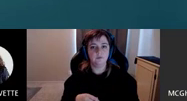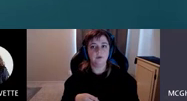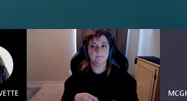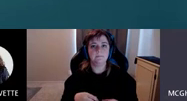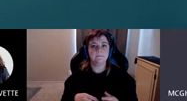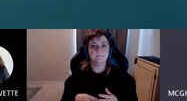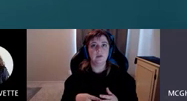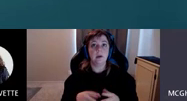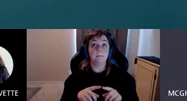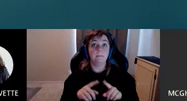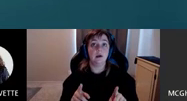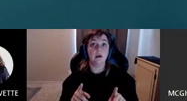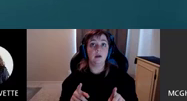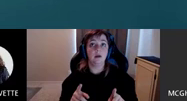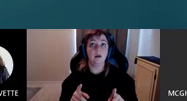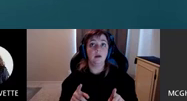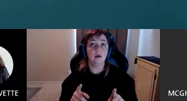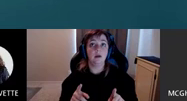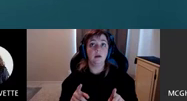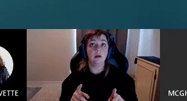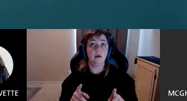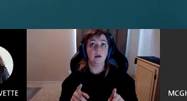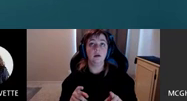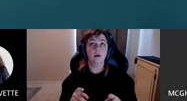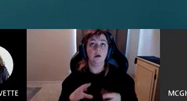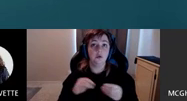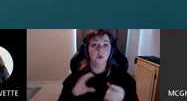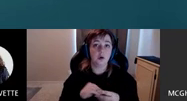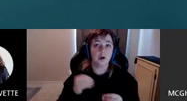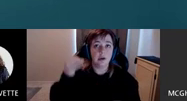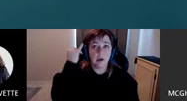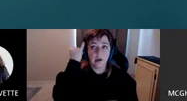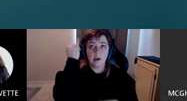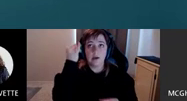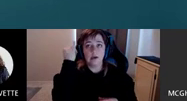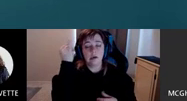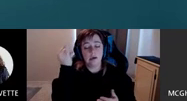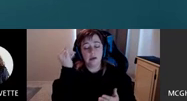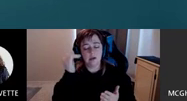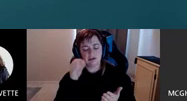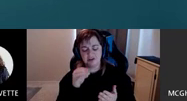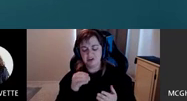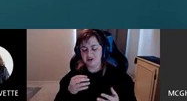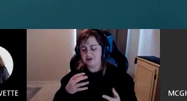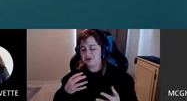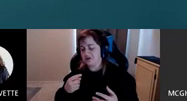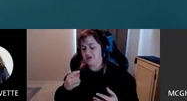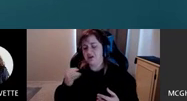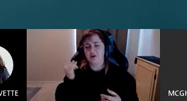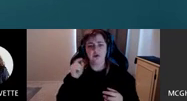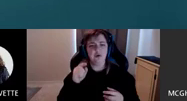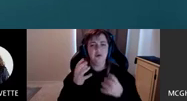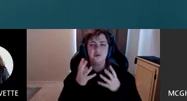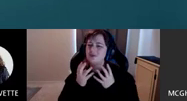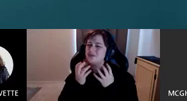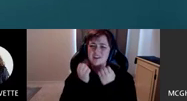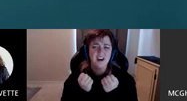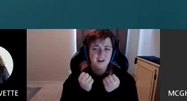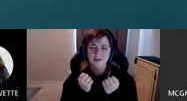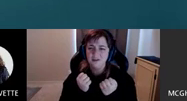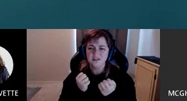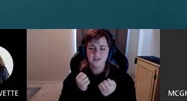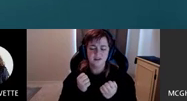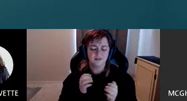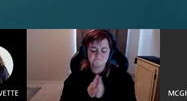but you know, your story ideas, just go with what you know, with what you're passionate about. You don't even have to know it. Just be passionate about